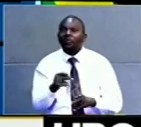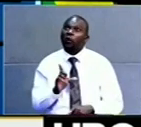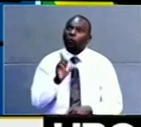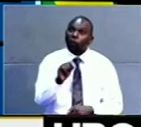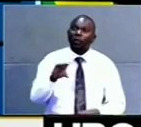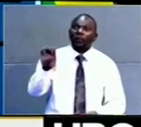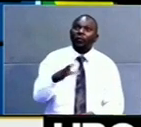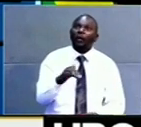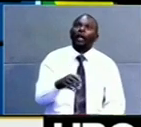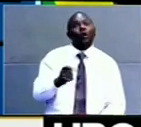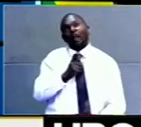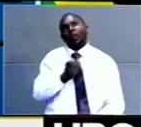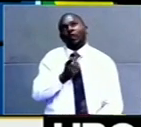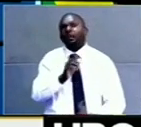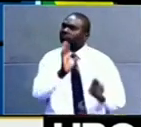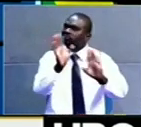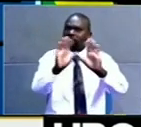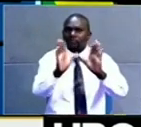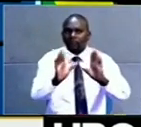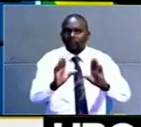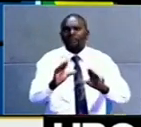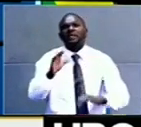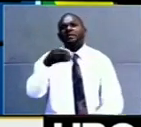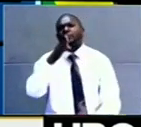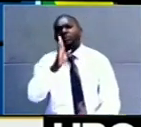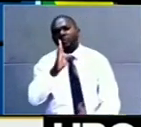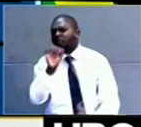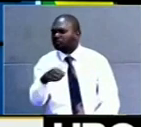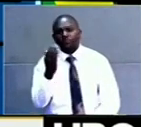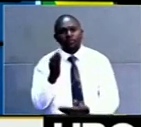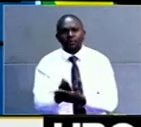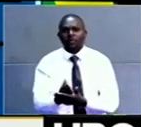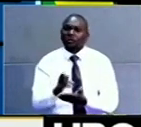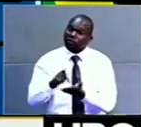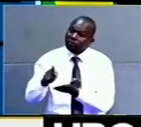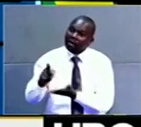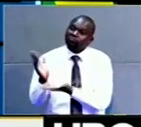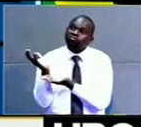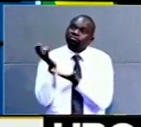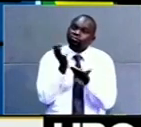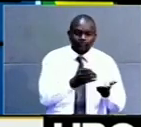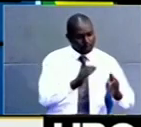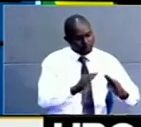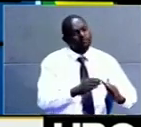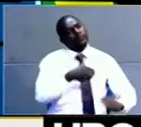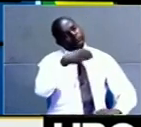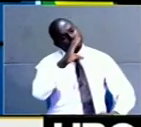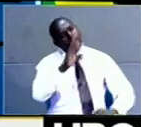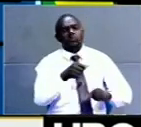time quarreling. Because beer is not stopped. You buy and take home.